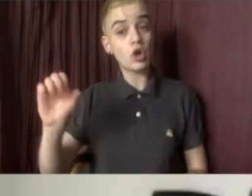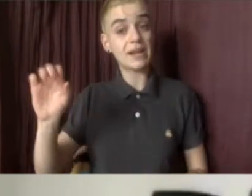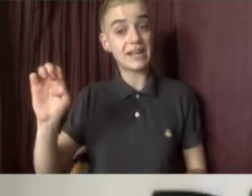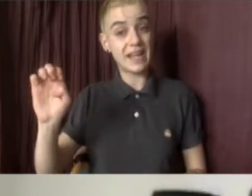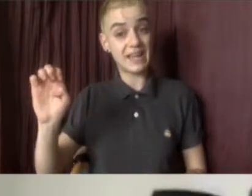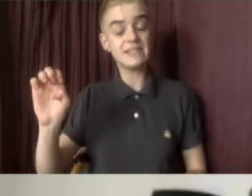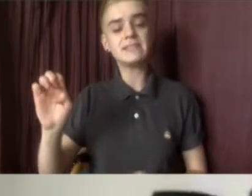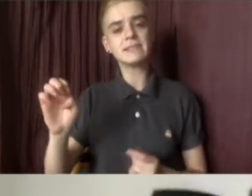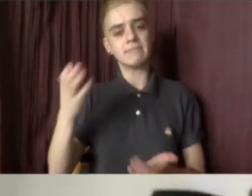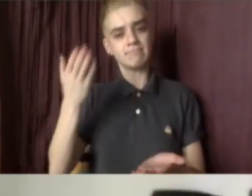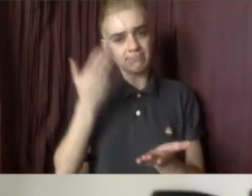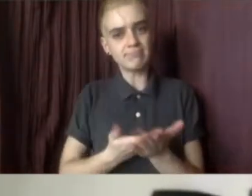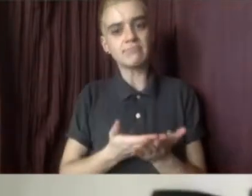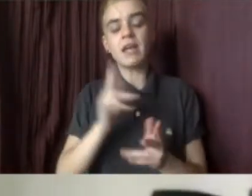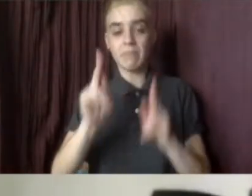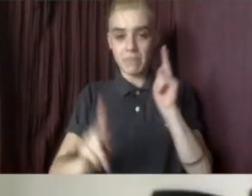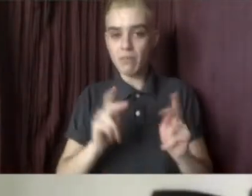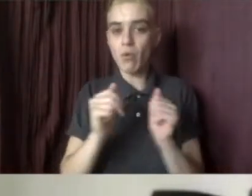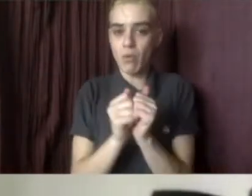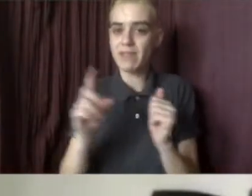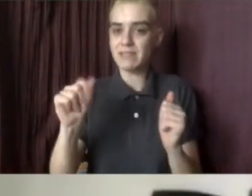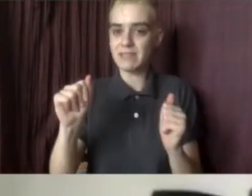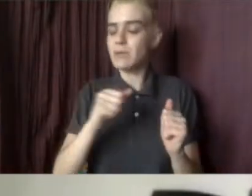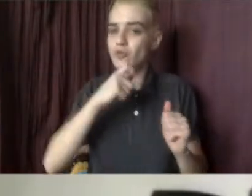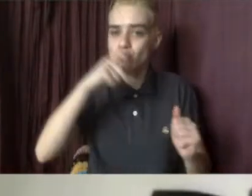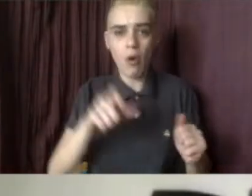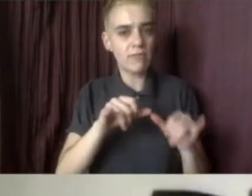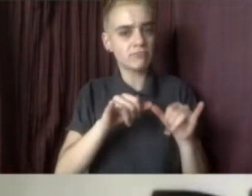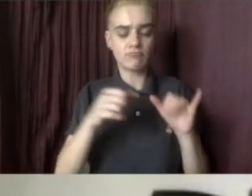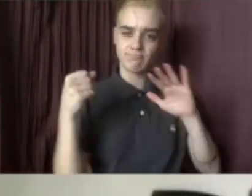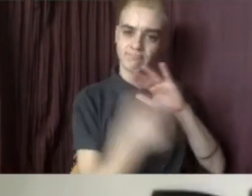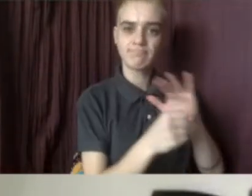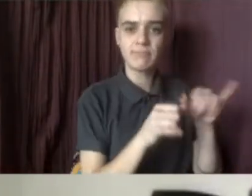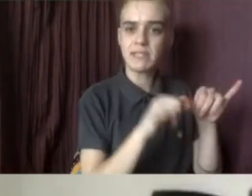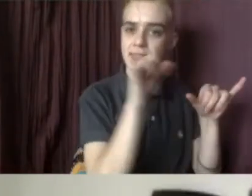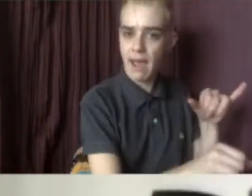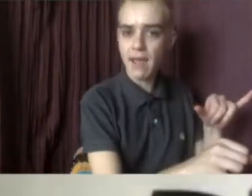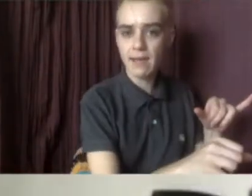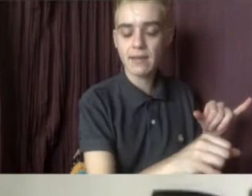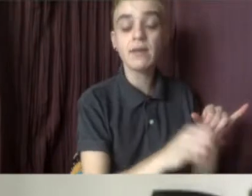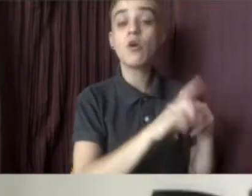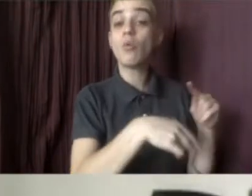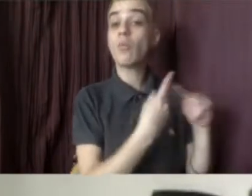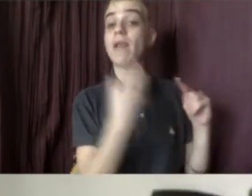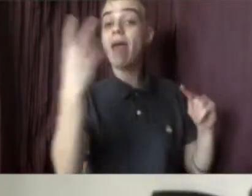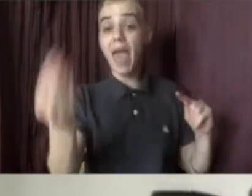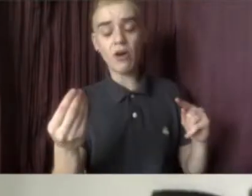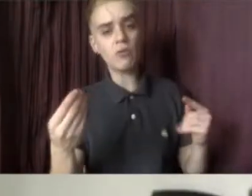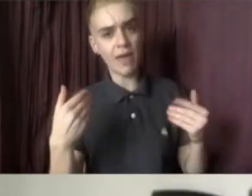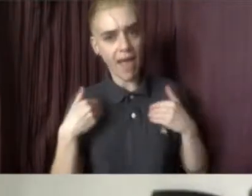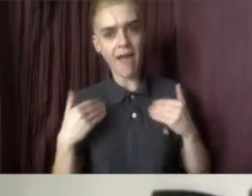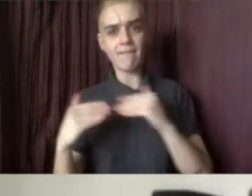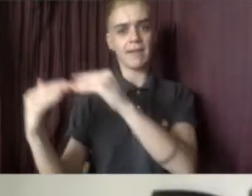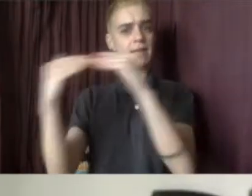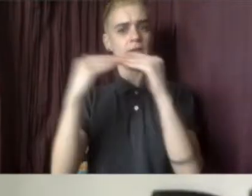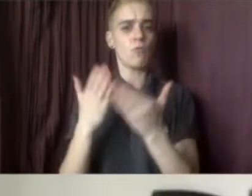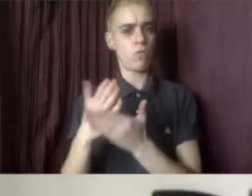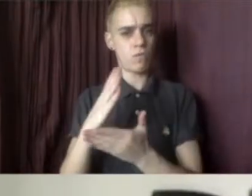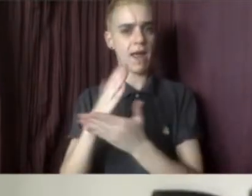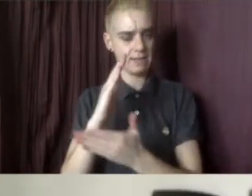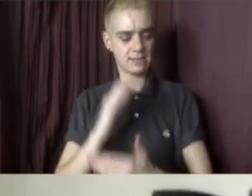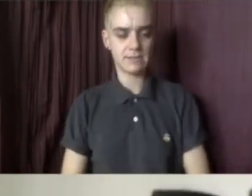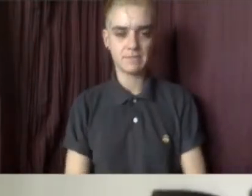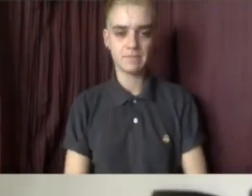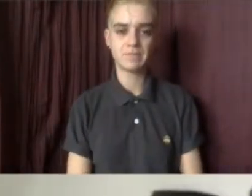goes to show you that when people write policies and laws, they don't think of disabled people because they weren't supposed to be here.